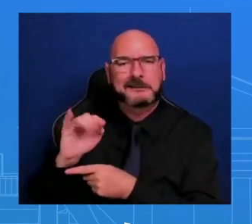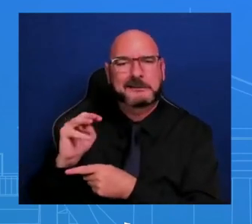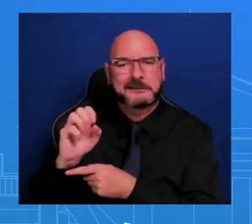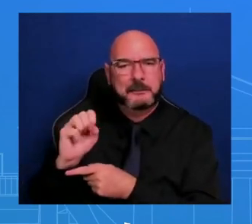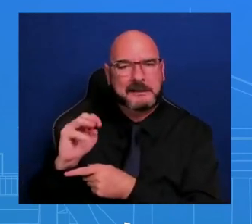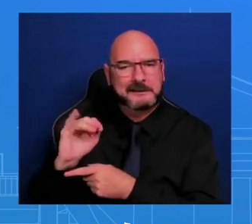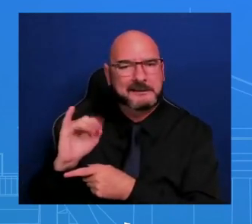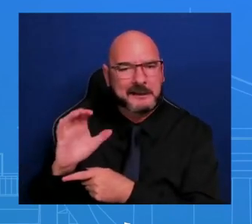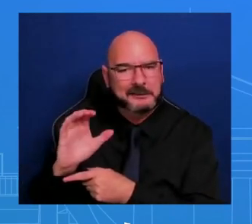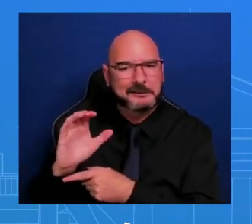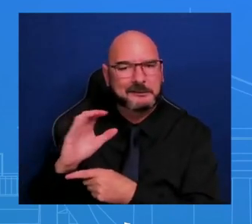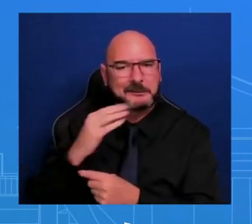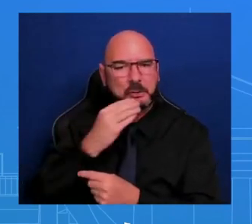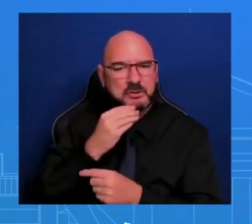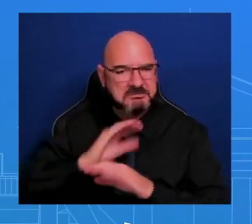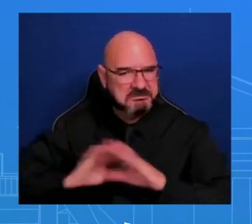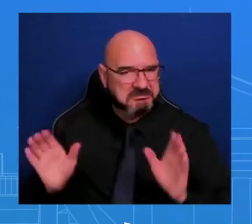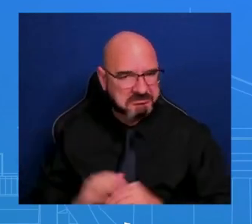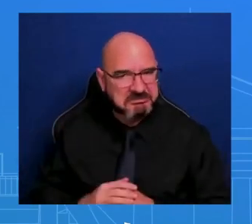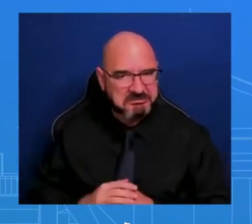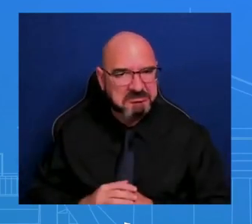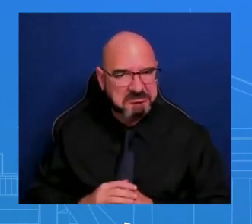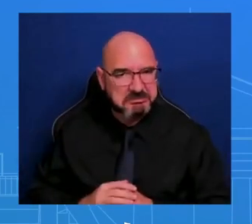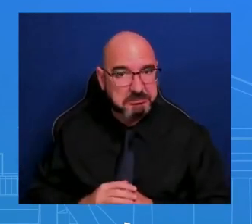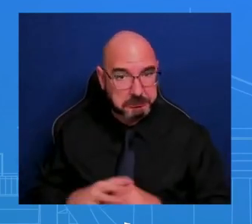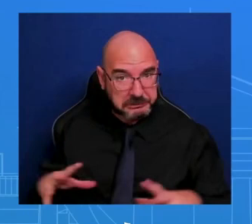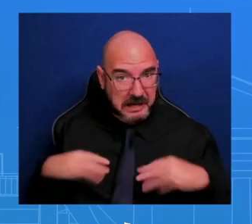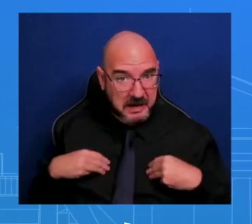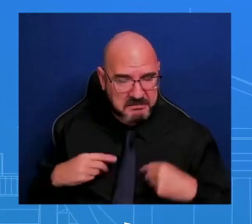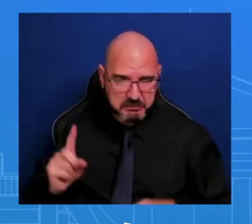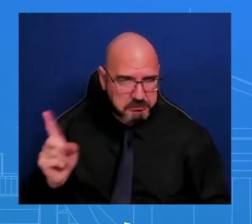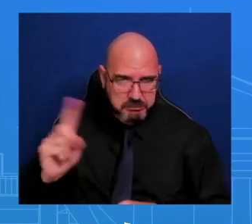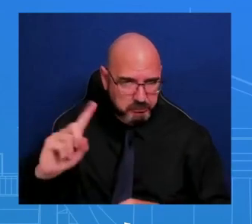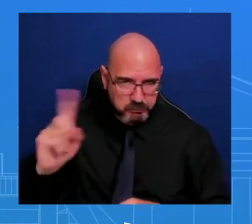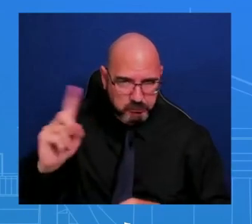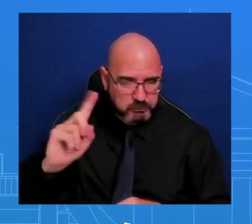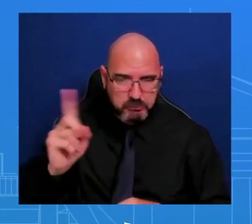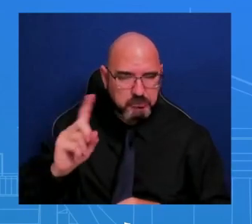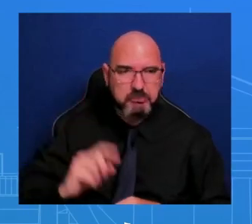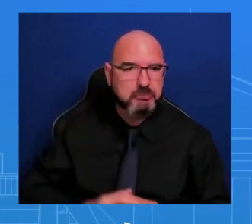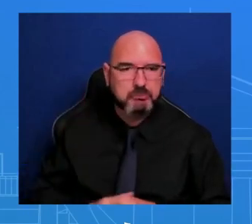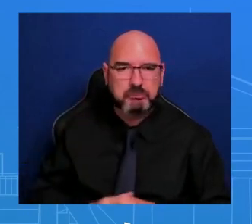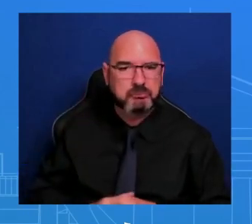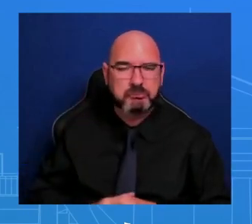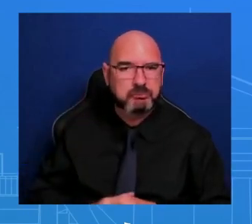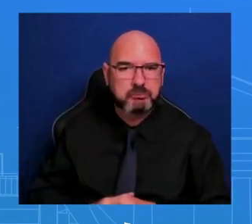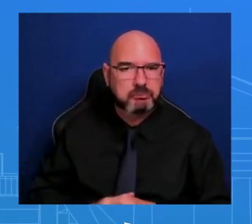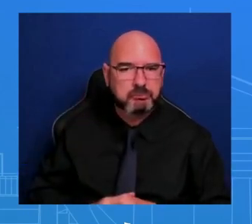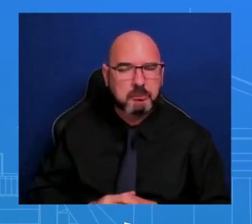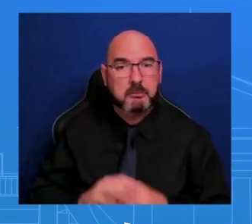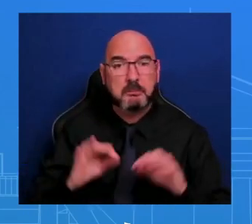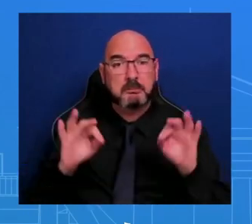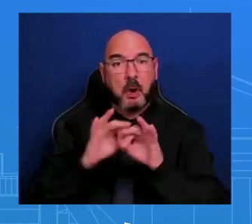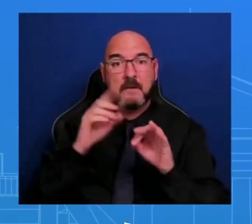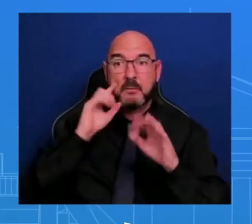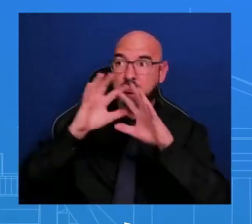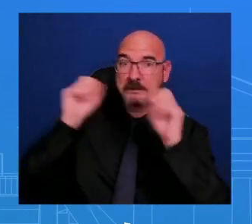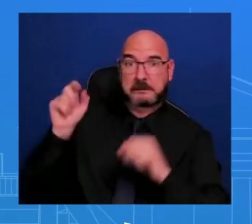period. This is important to the president. It's important to me personally and to everyone in the